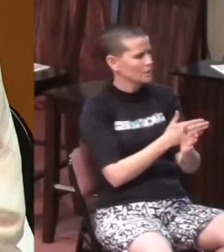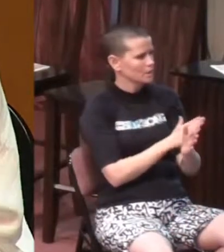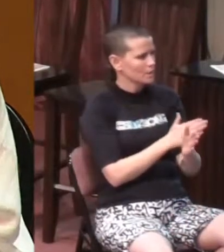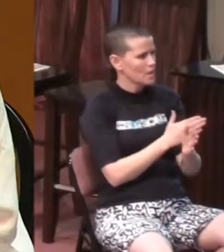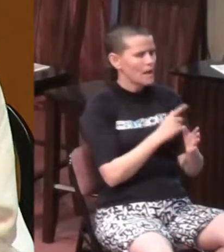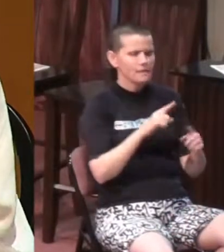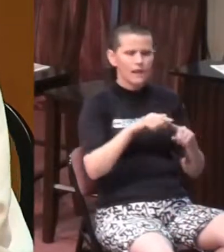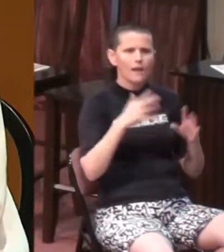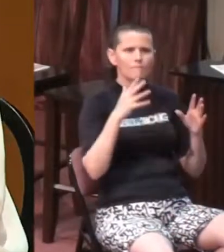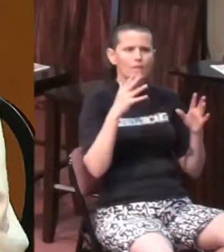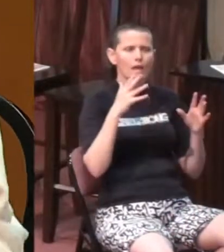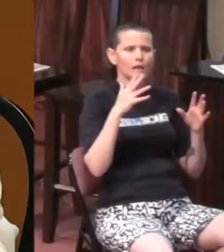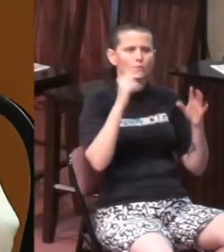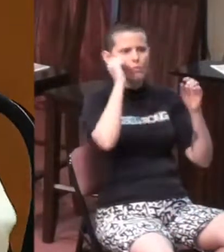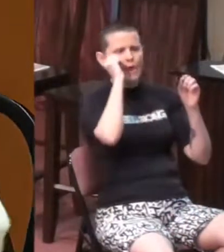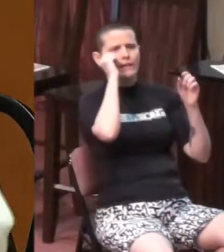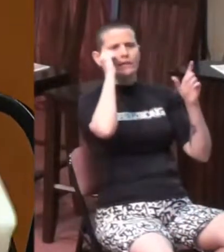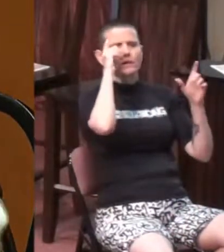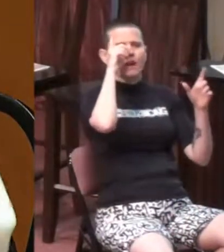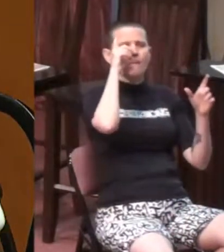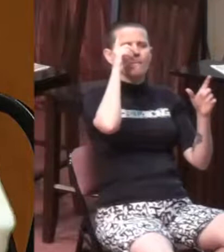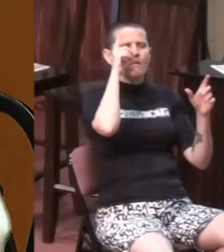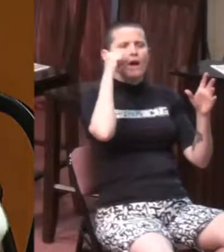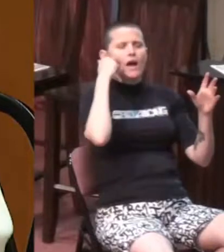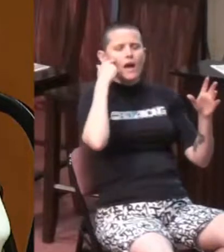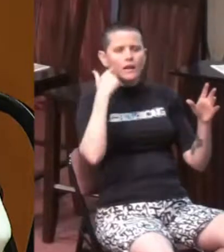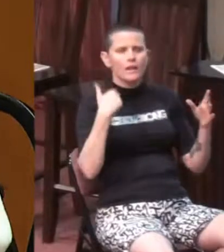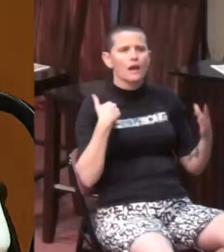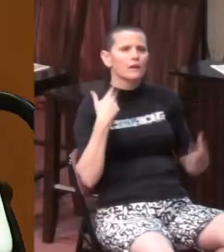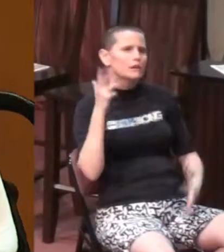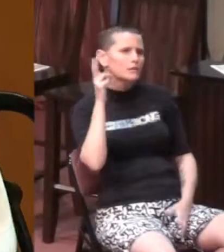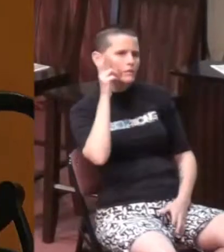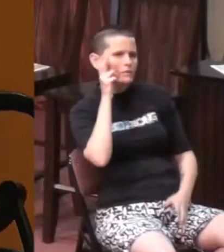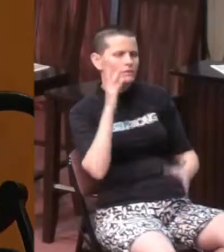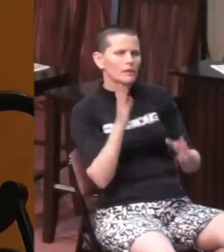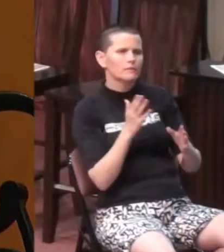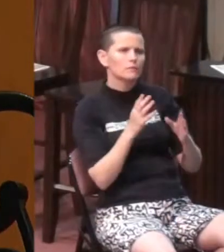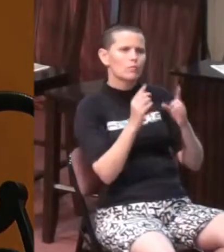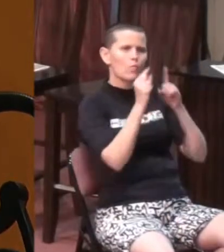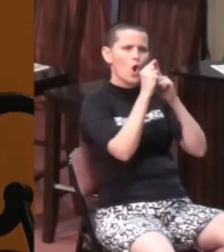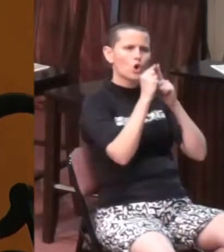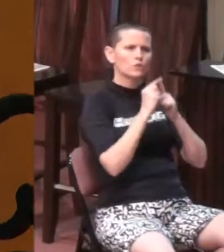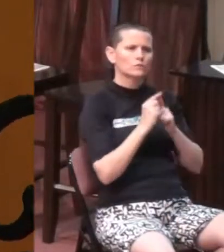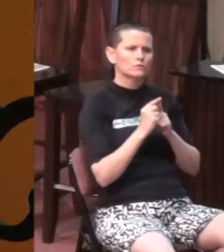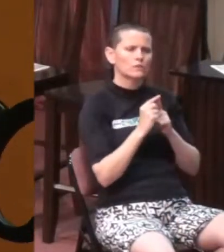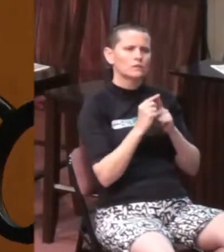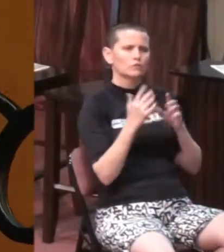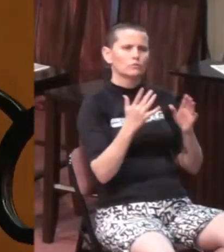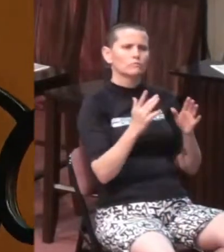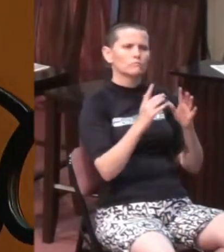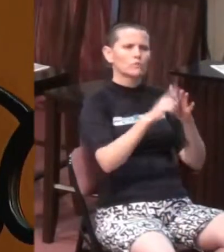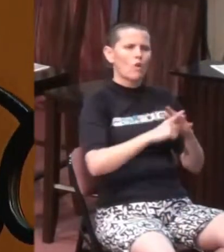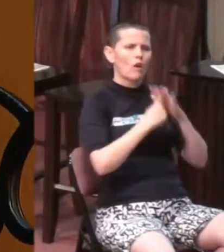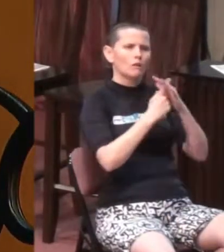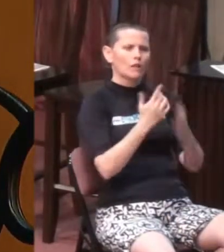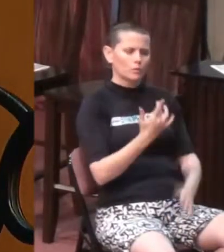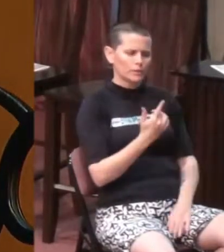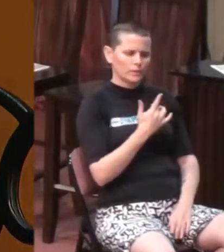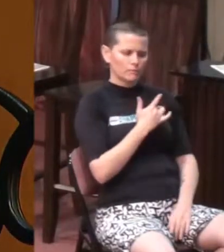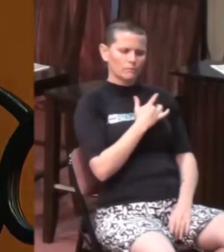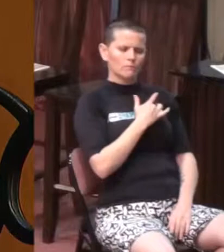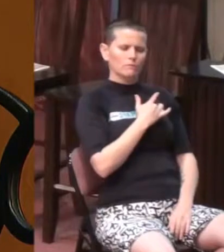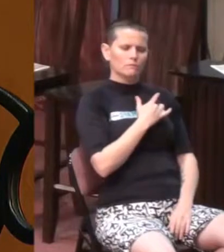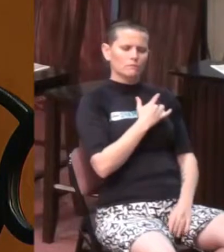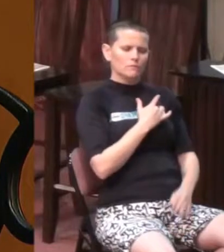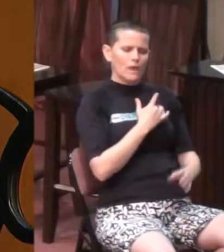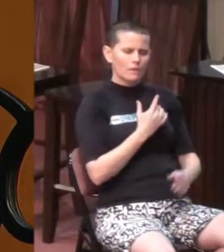that the lyrics and the sound, the emphasis of the words have a special meaning to me, and I mine them for the